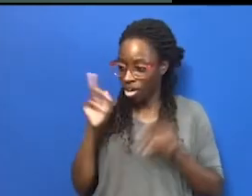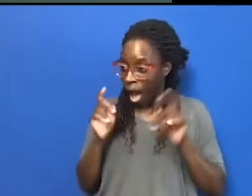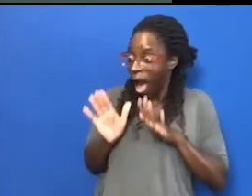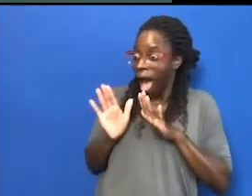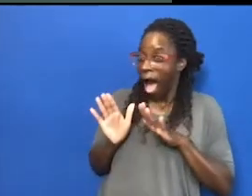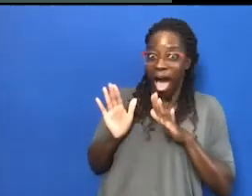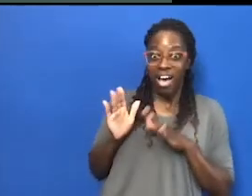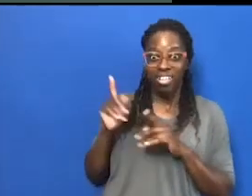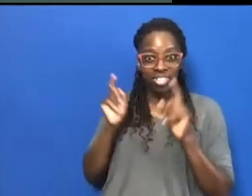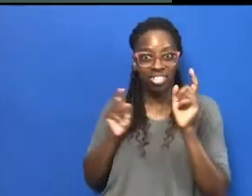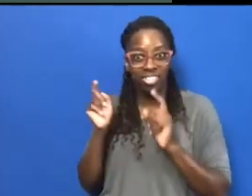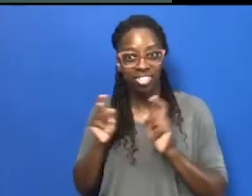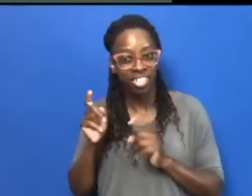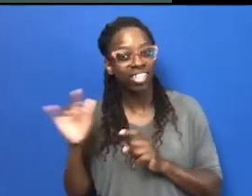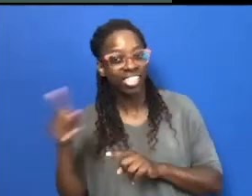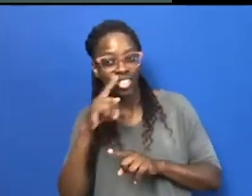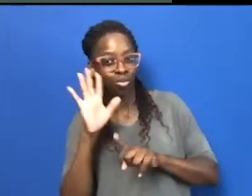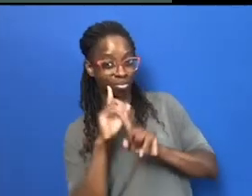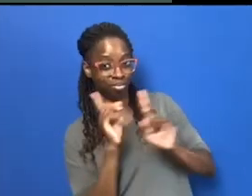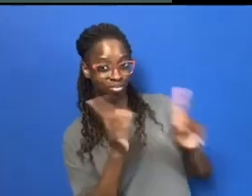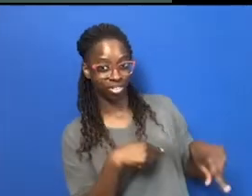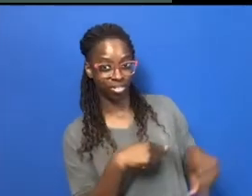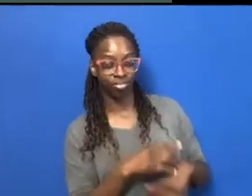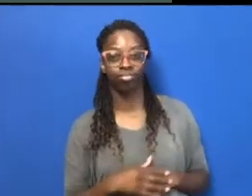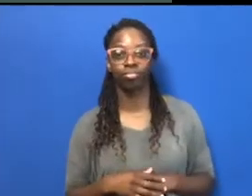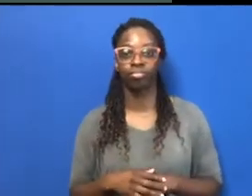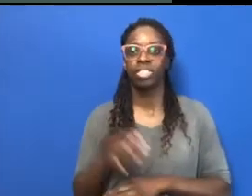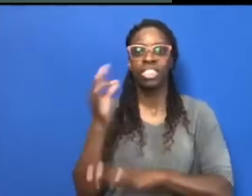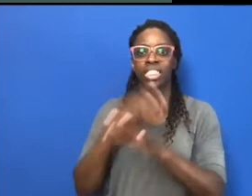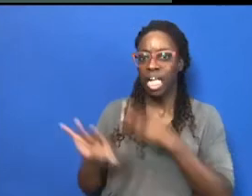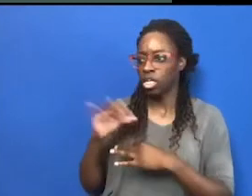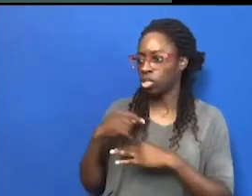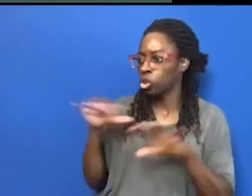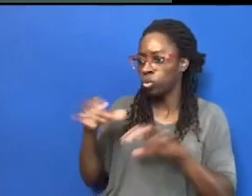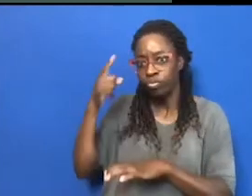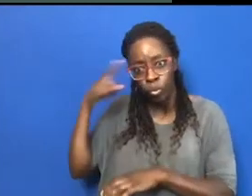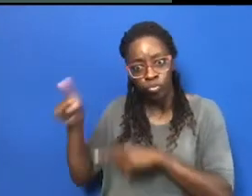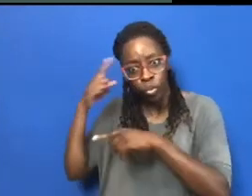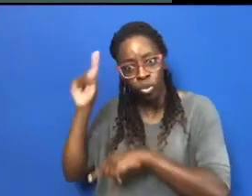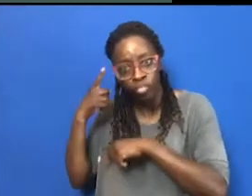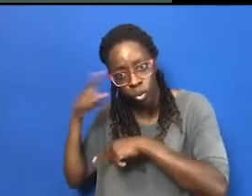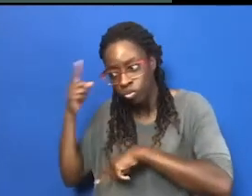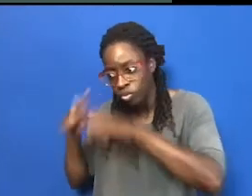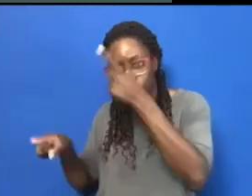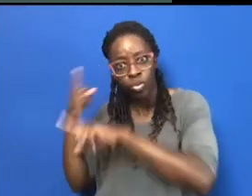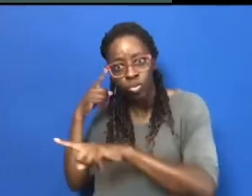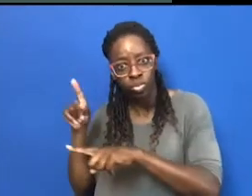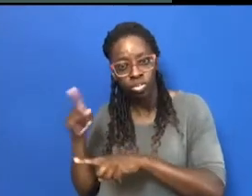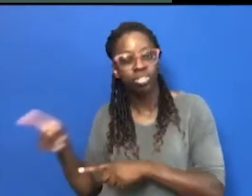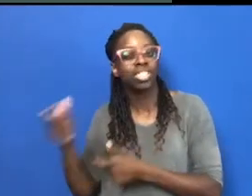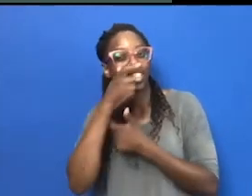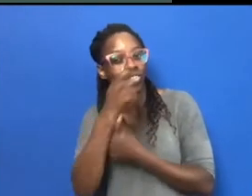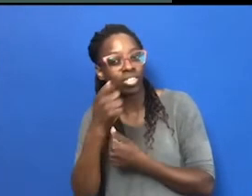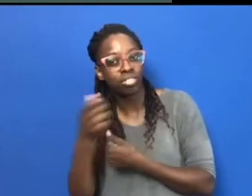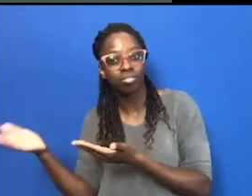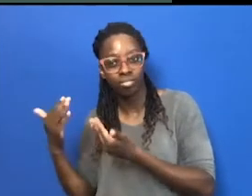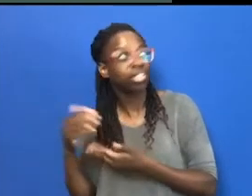of doing it for them, being exciting and engaging with them can sometimes be a way to ask a question as well.